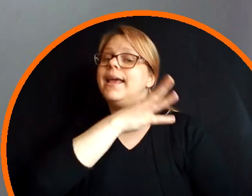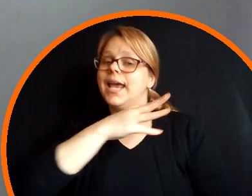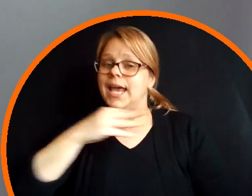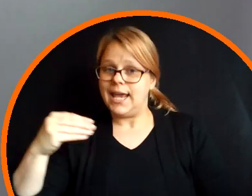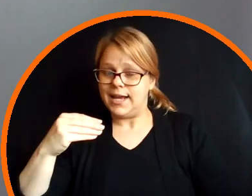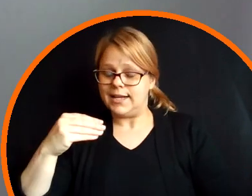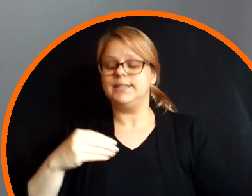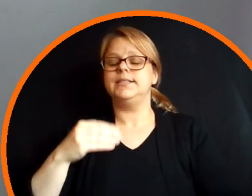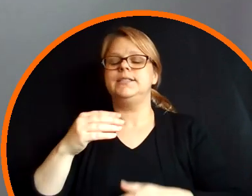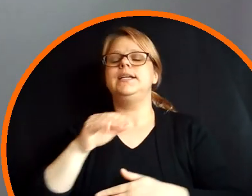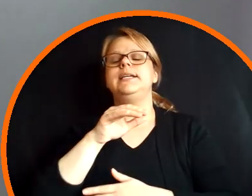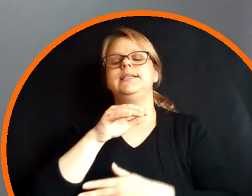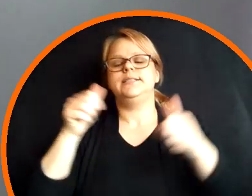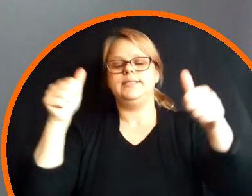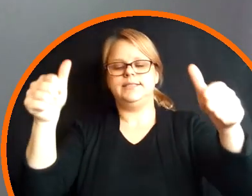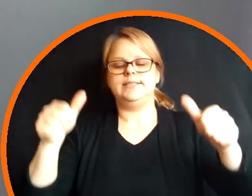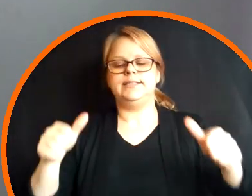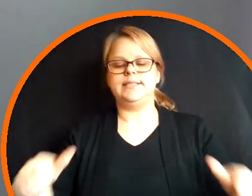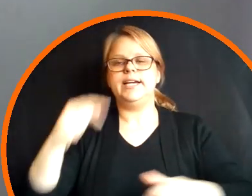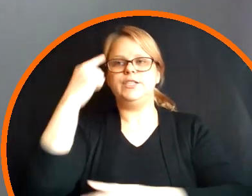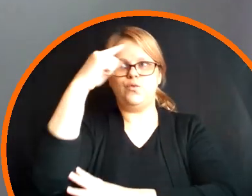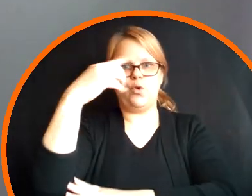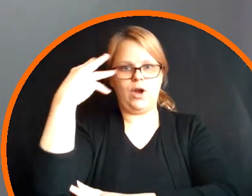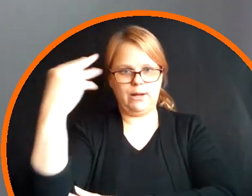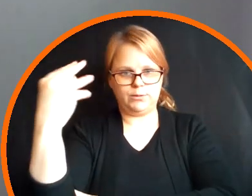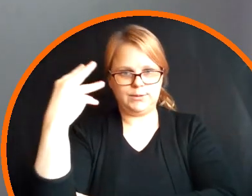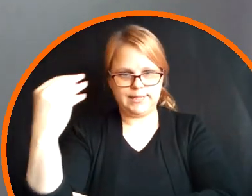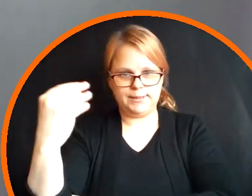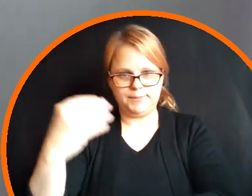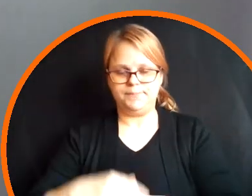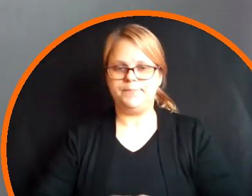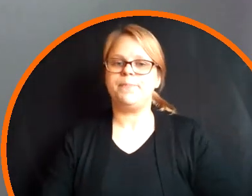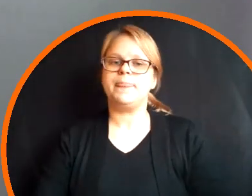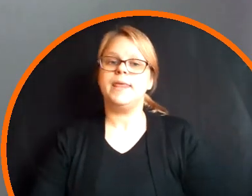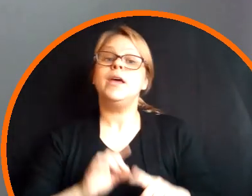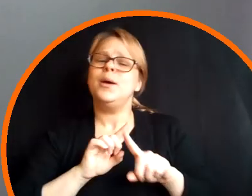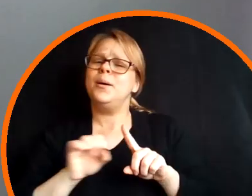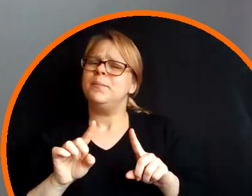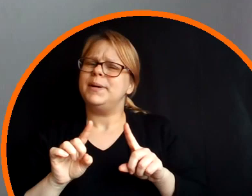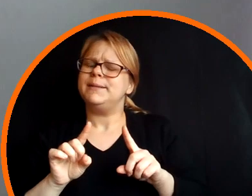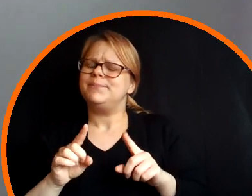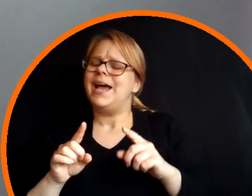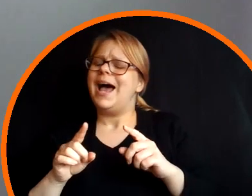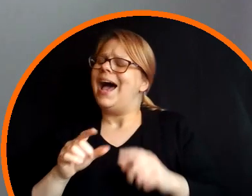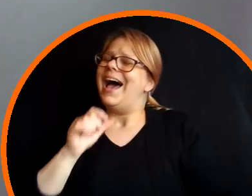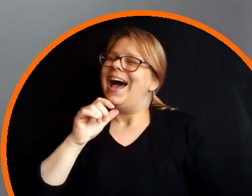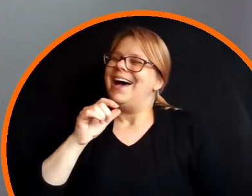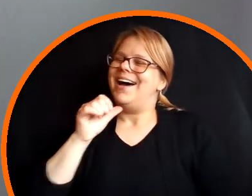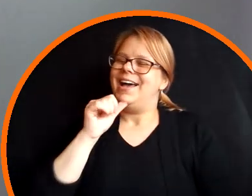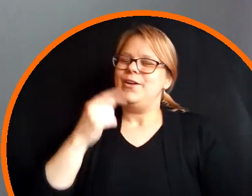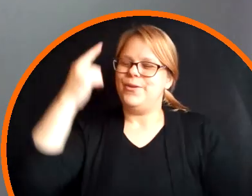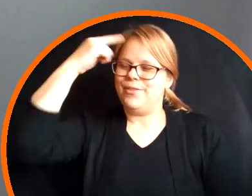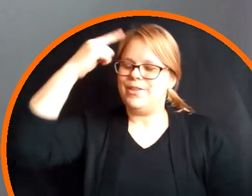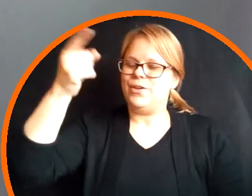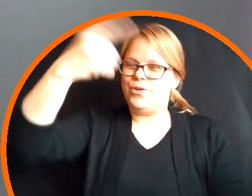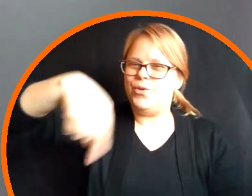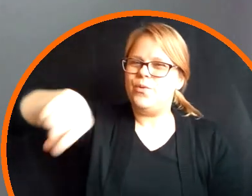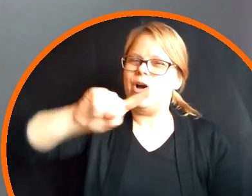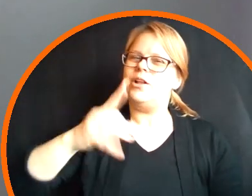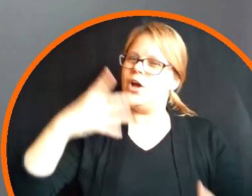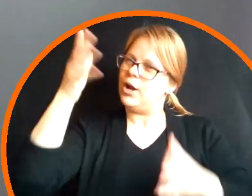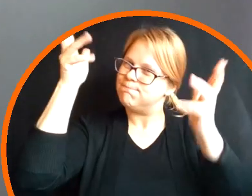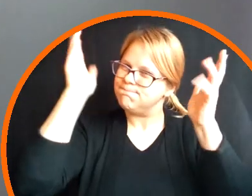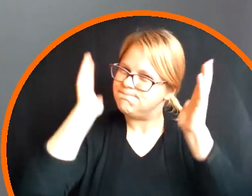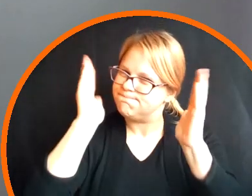high school and academic center. I don't really think you guys are listening to me. So I have somebody that I think you